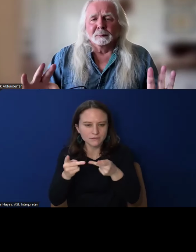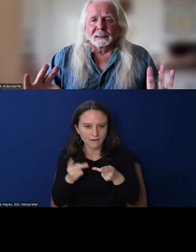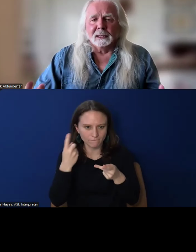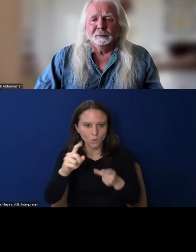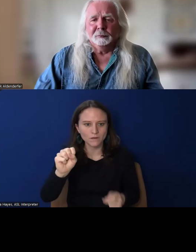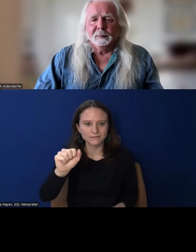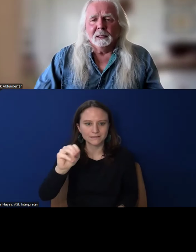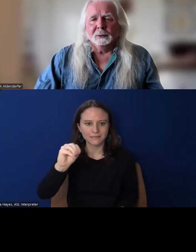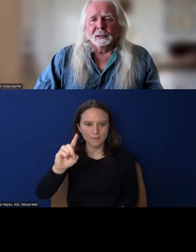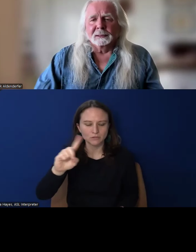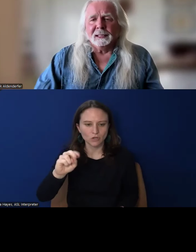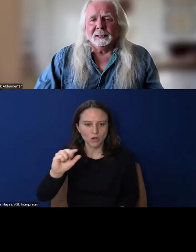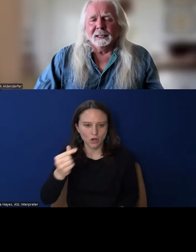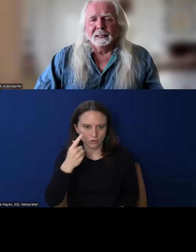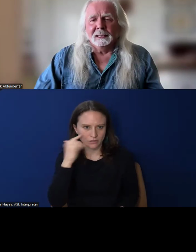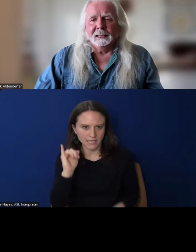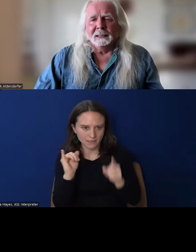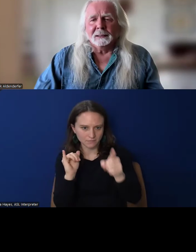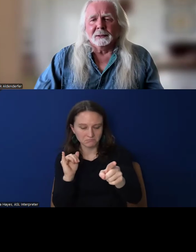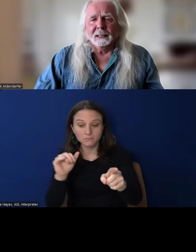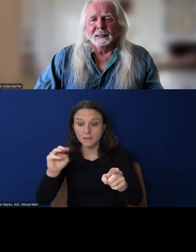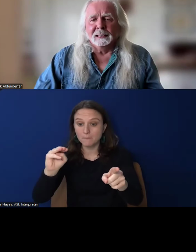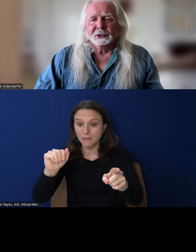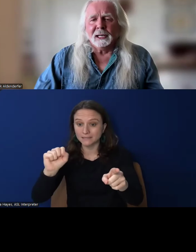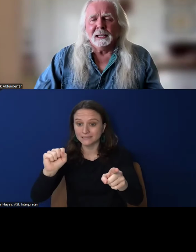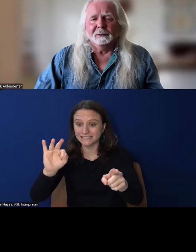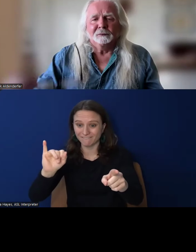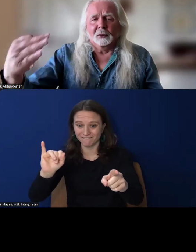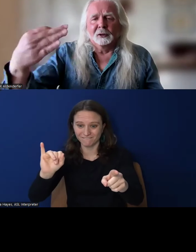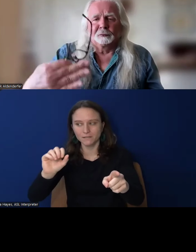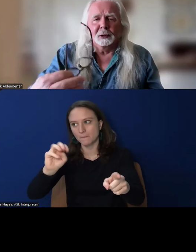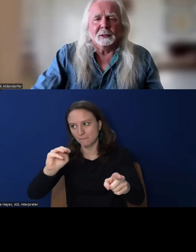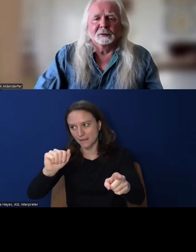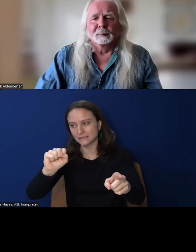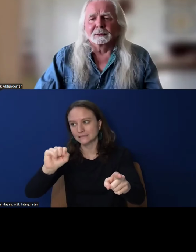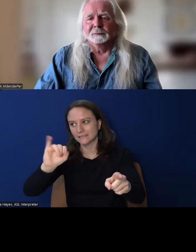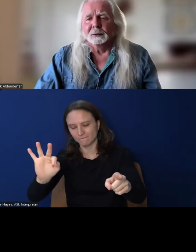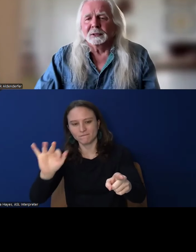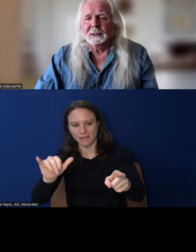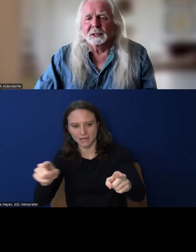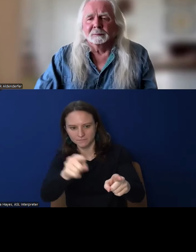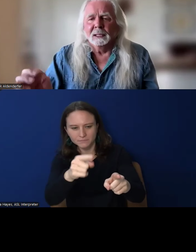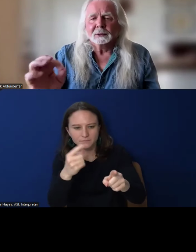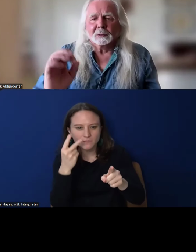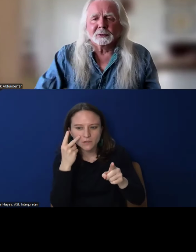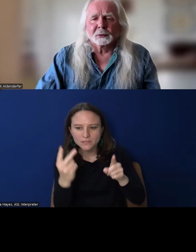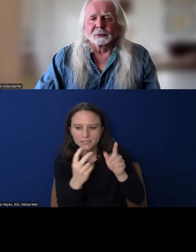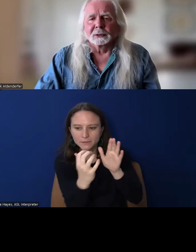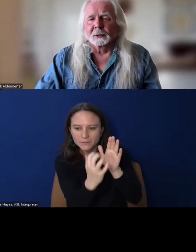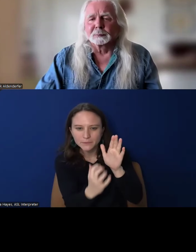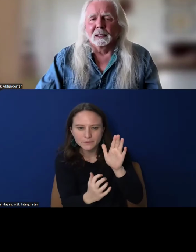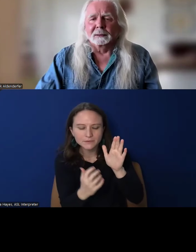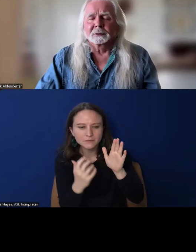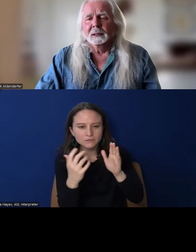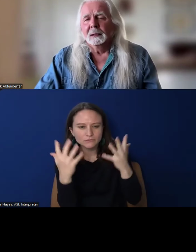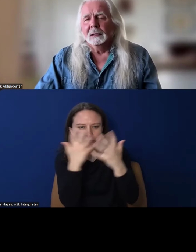at a massif. You can see then in the shading of the front of the massif, you see some dark circles and